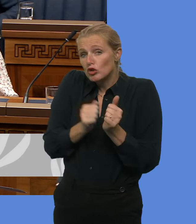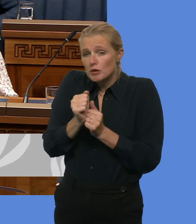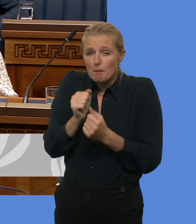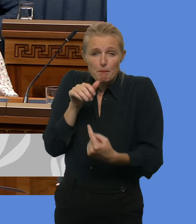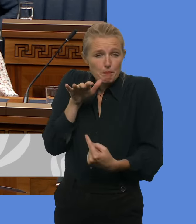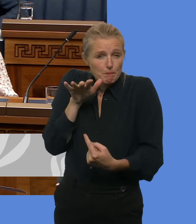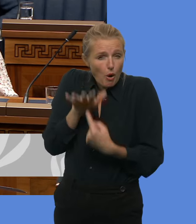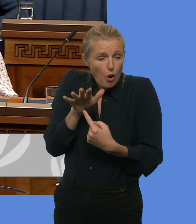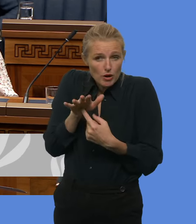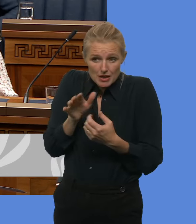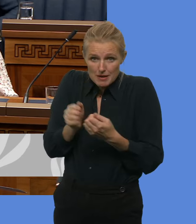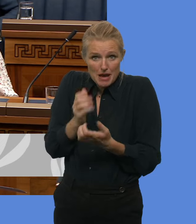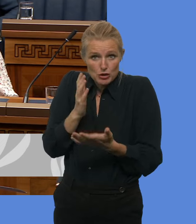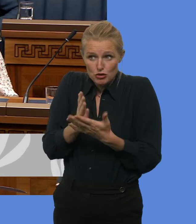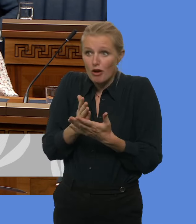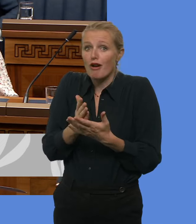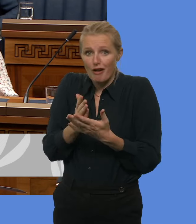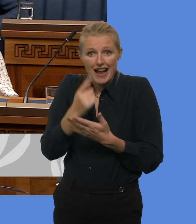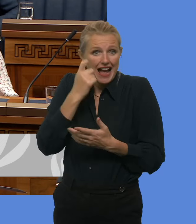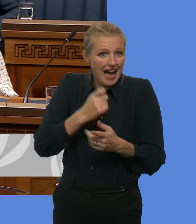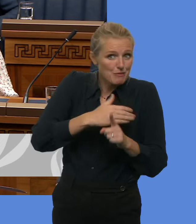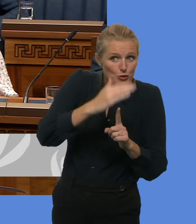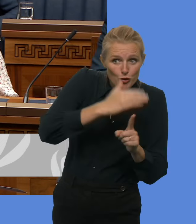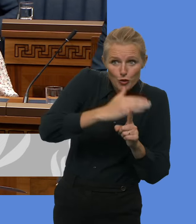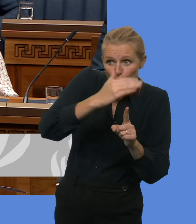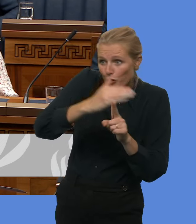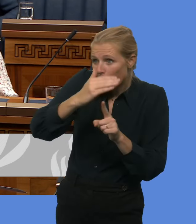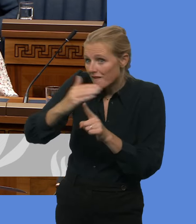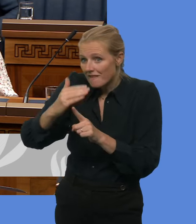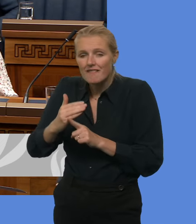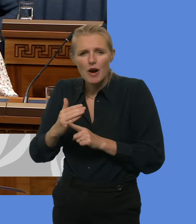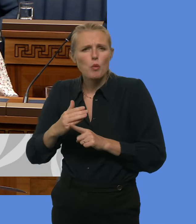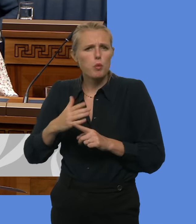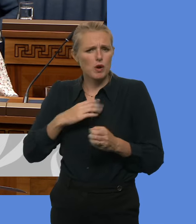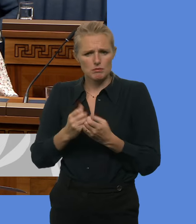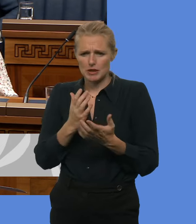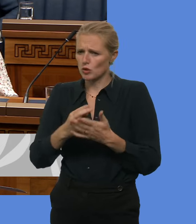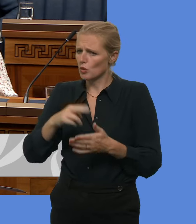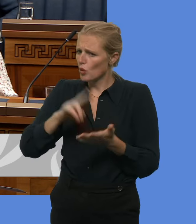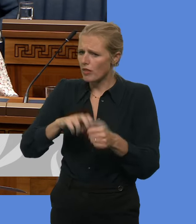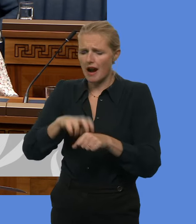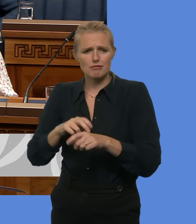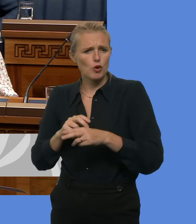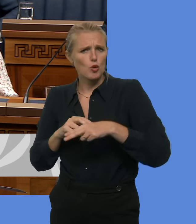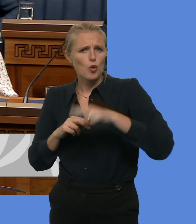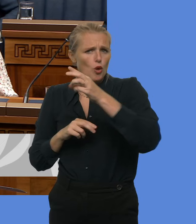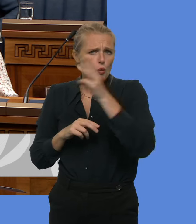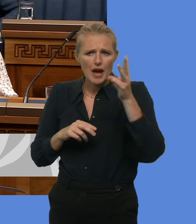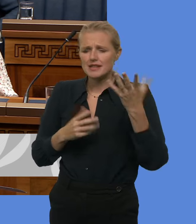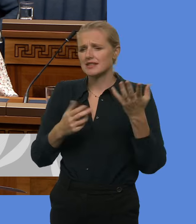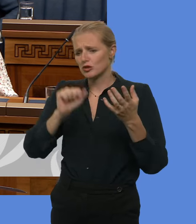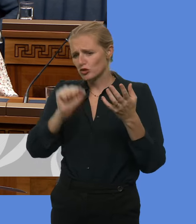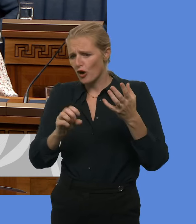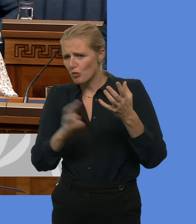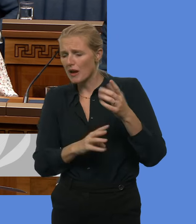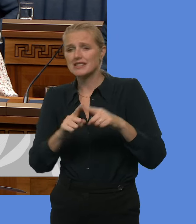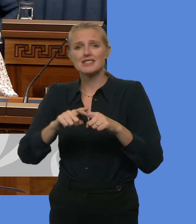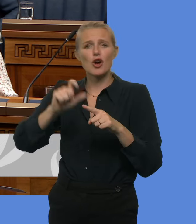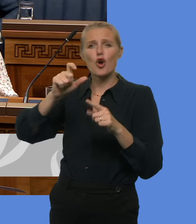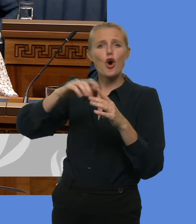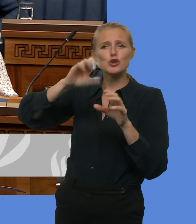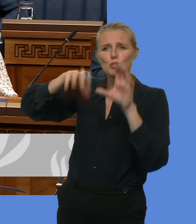ensuring that prosperity, and we will make sure that no part of Northern Ireland, should that be the northwest, the southwest, Causeway Coast and Glens,